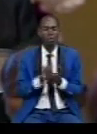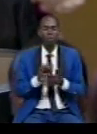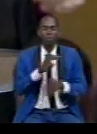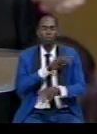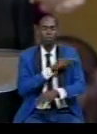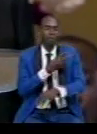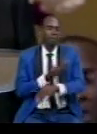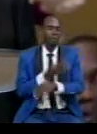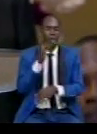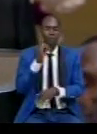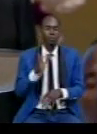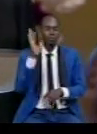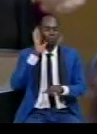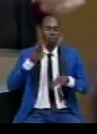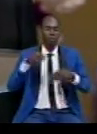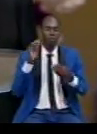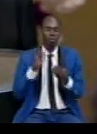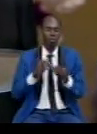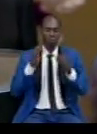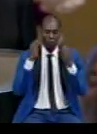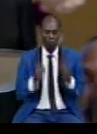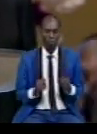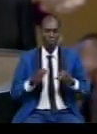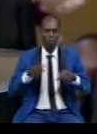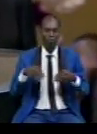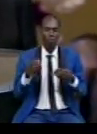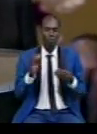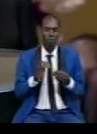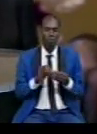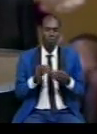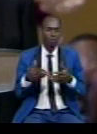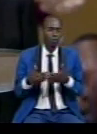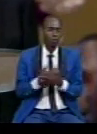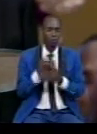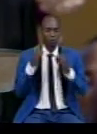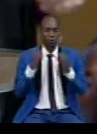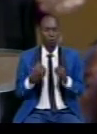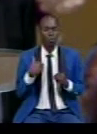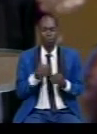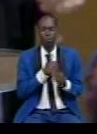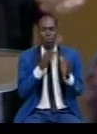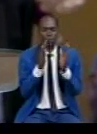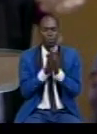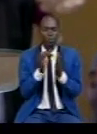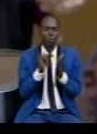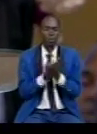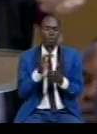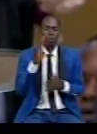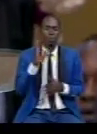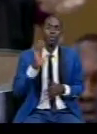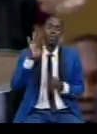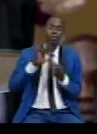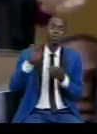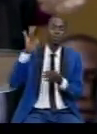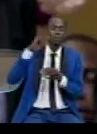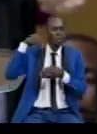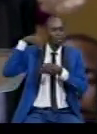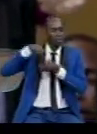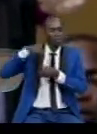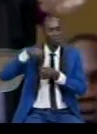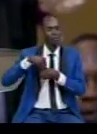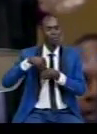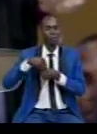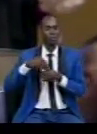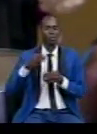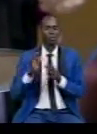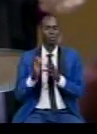his strength. Strengthen him with might. And Lord, we pray by your spirit in the inner man